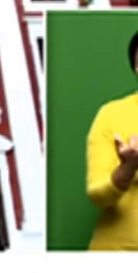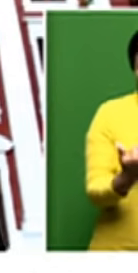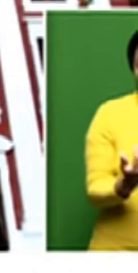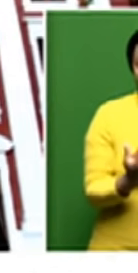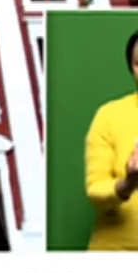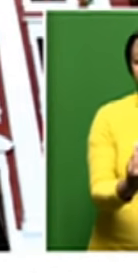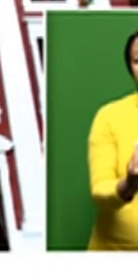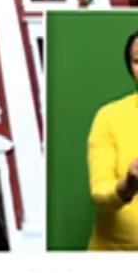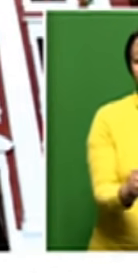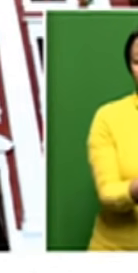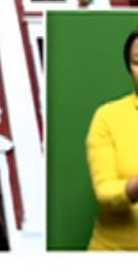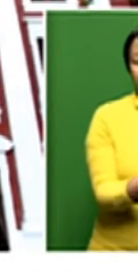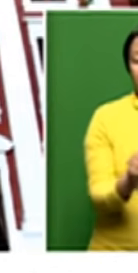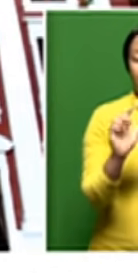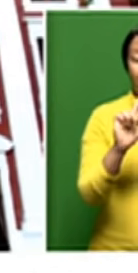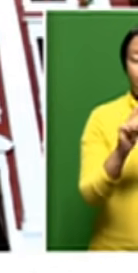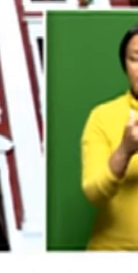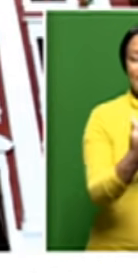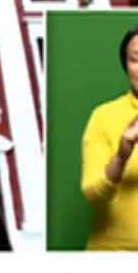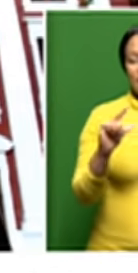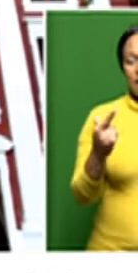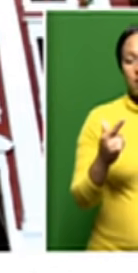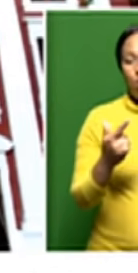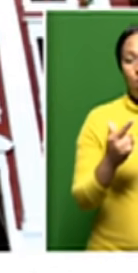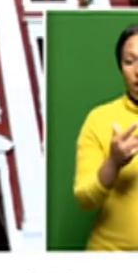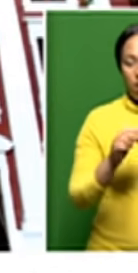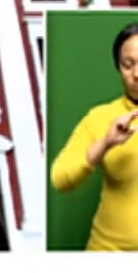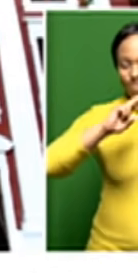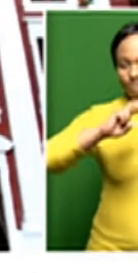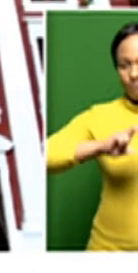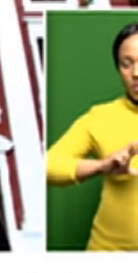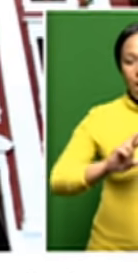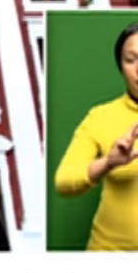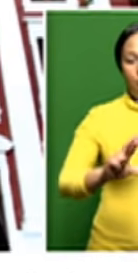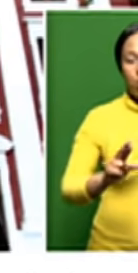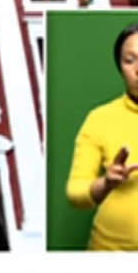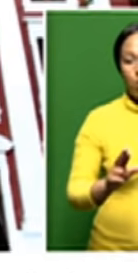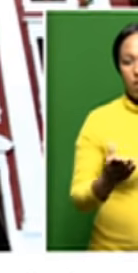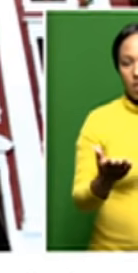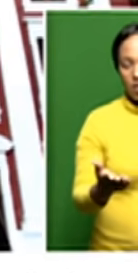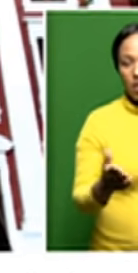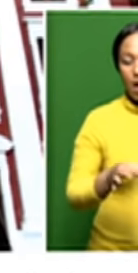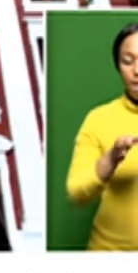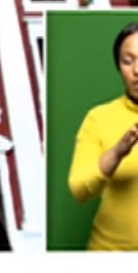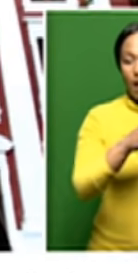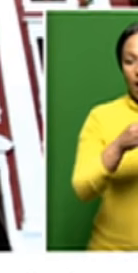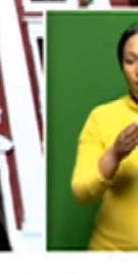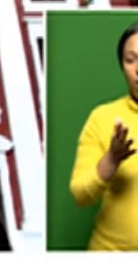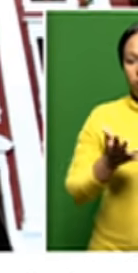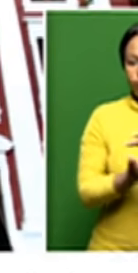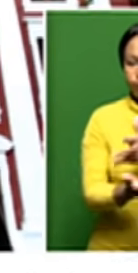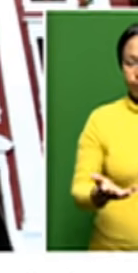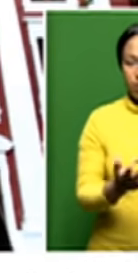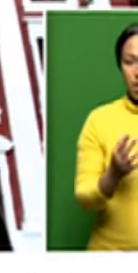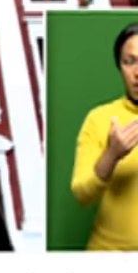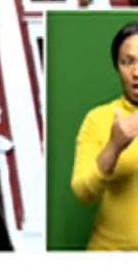now. The committees will be probing the matter. The reports will be there. Political parties will be able to discuss it, and it will be up to